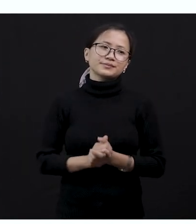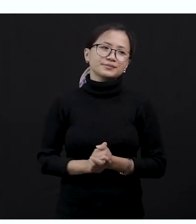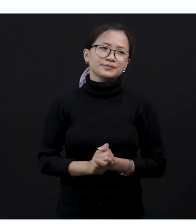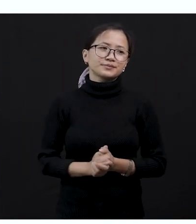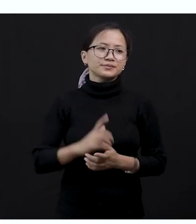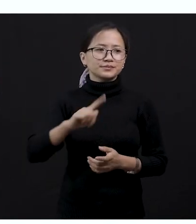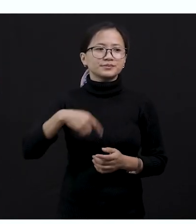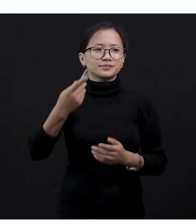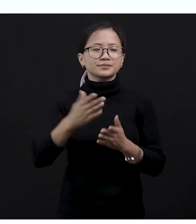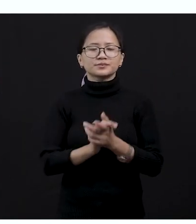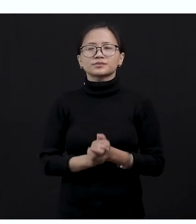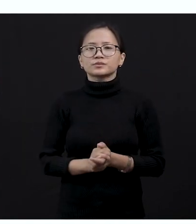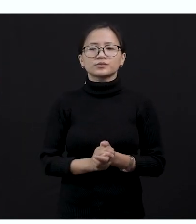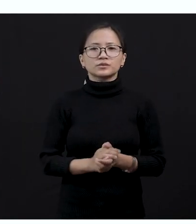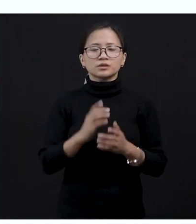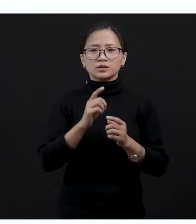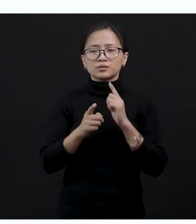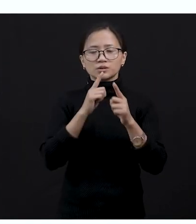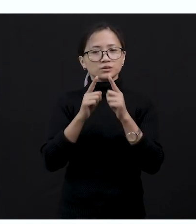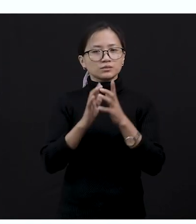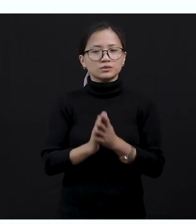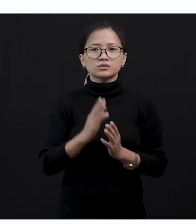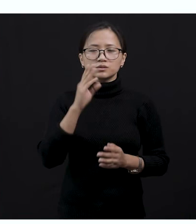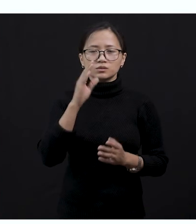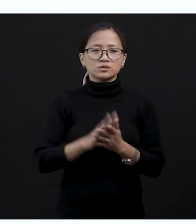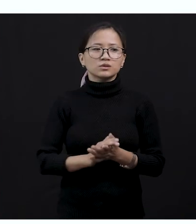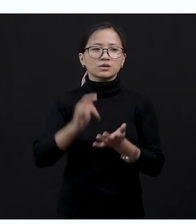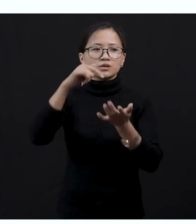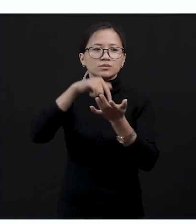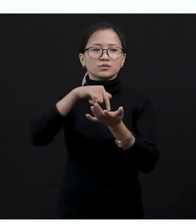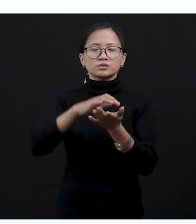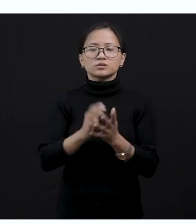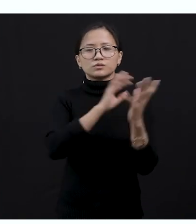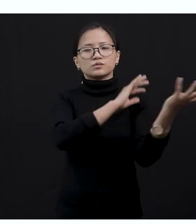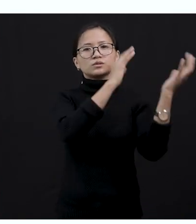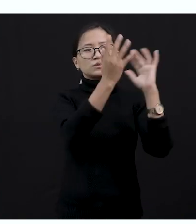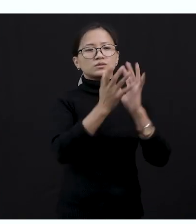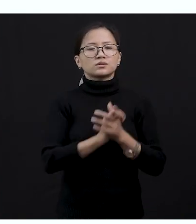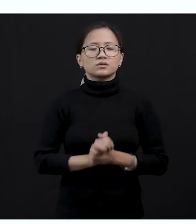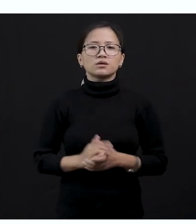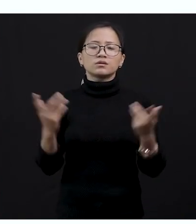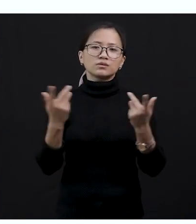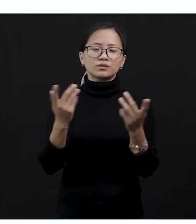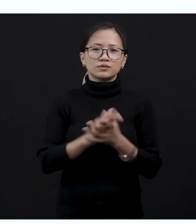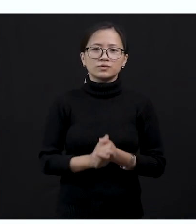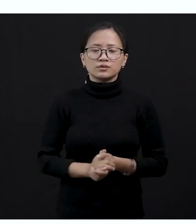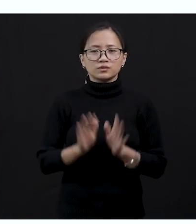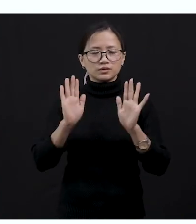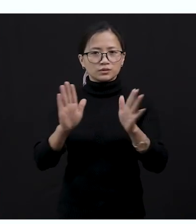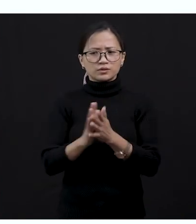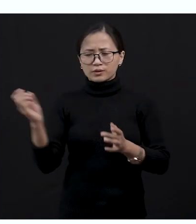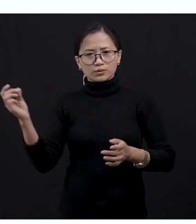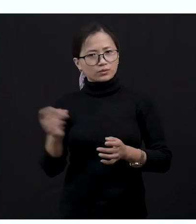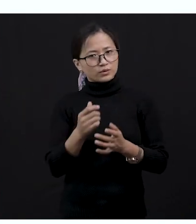Now, in the next class, I'm going to explain to you about the position of the earth. All right. However, let's have